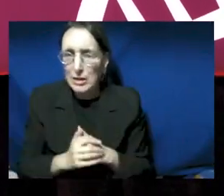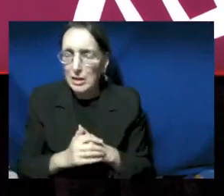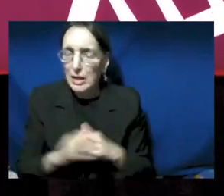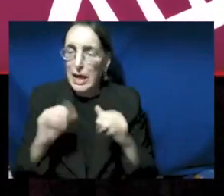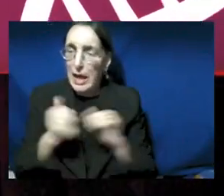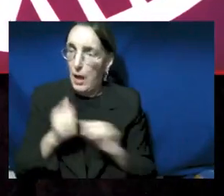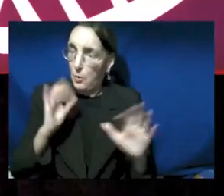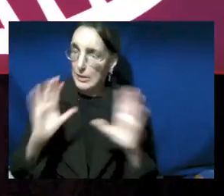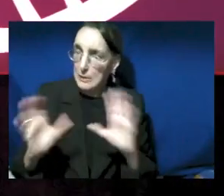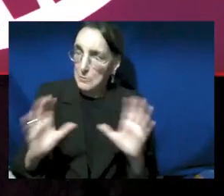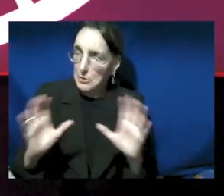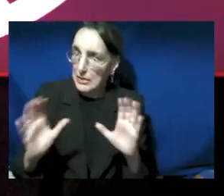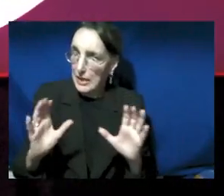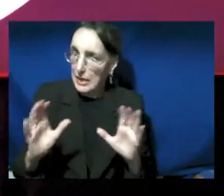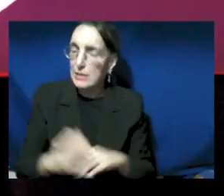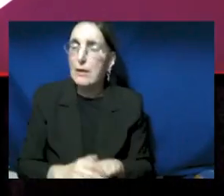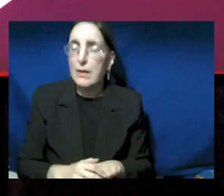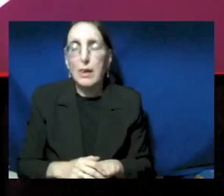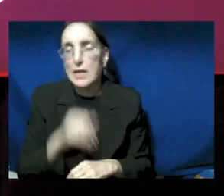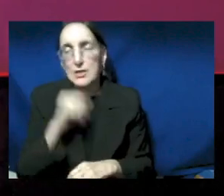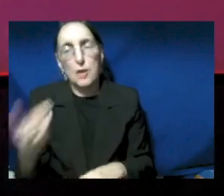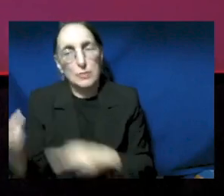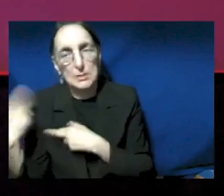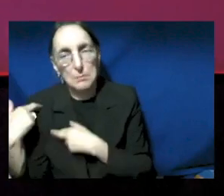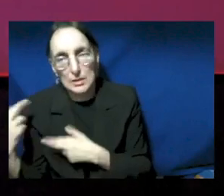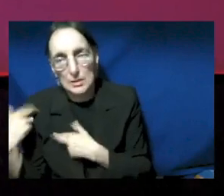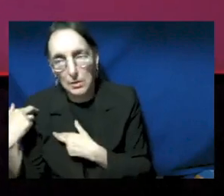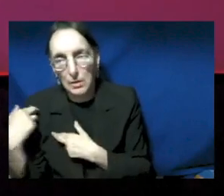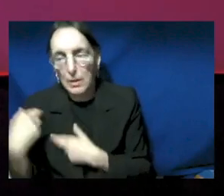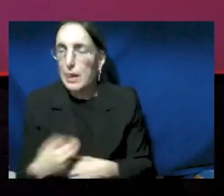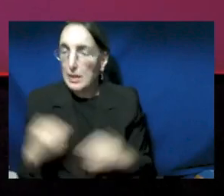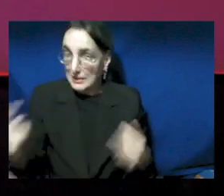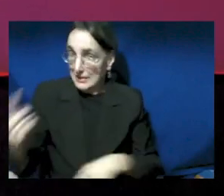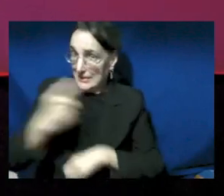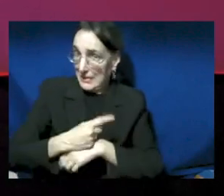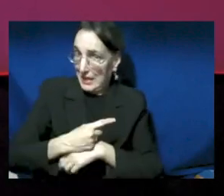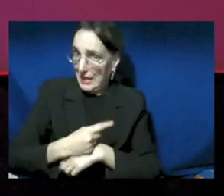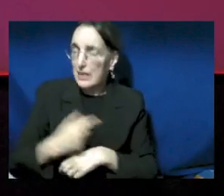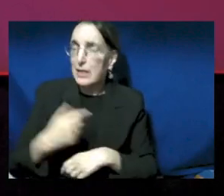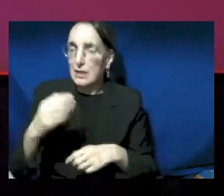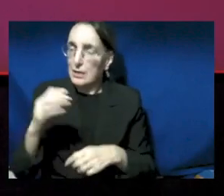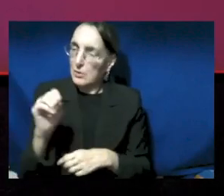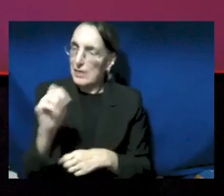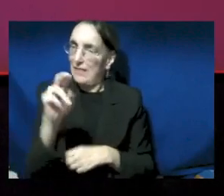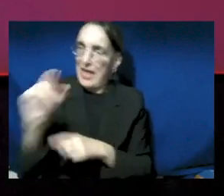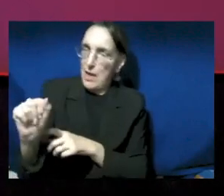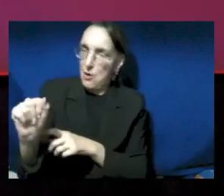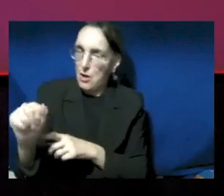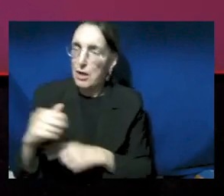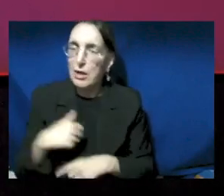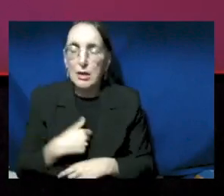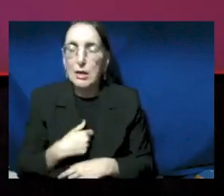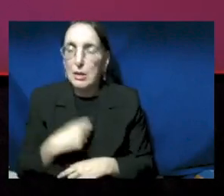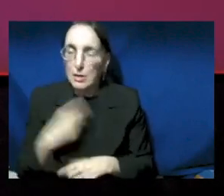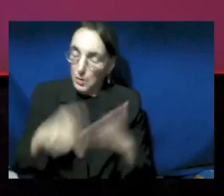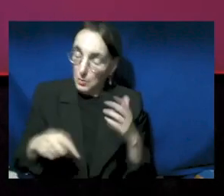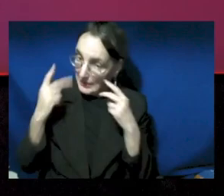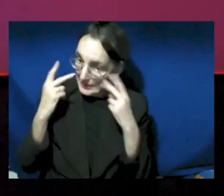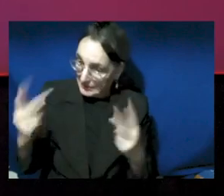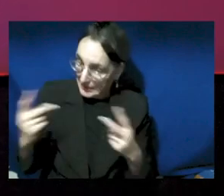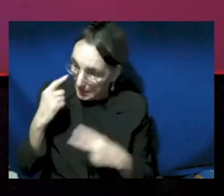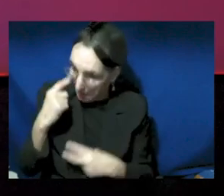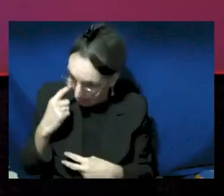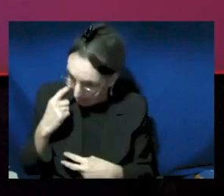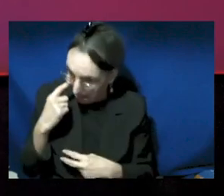platforms, and it is irresponsible, given now that we're in such an era that literally what we see over and